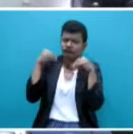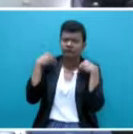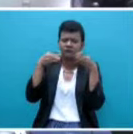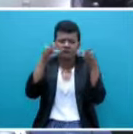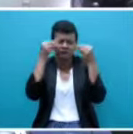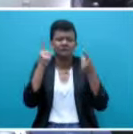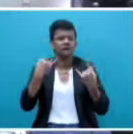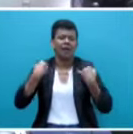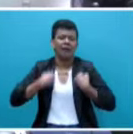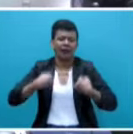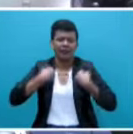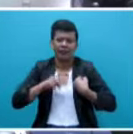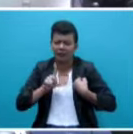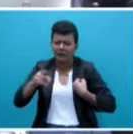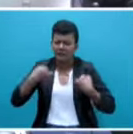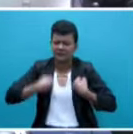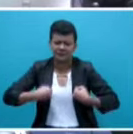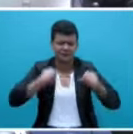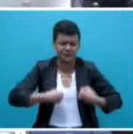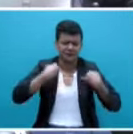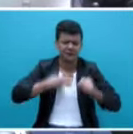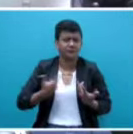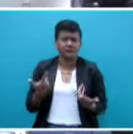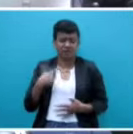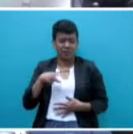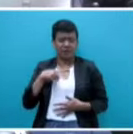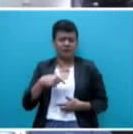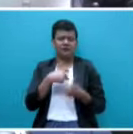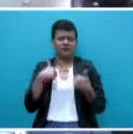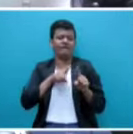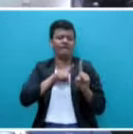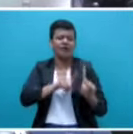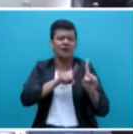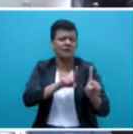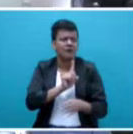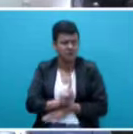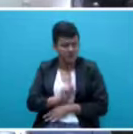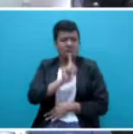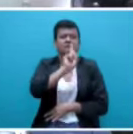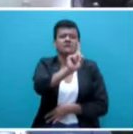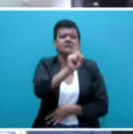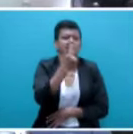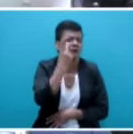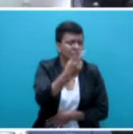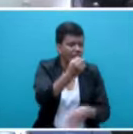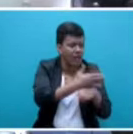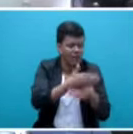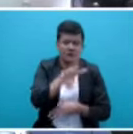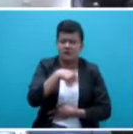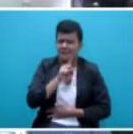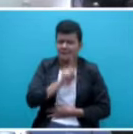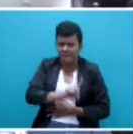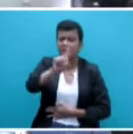on such programs. Additionally, Mr. Speaker, sir, there is work also in the ministries, and we need to be